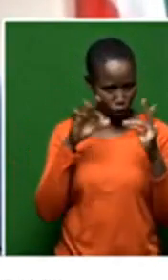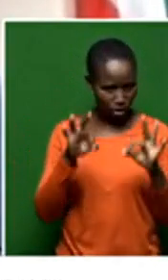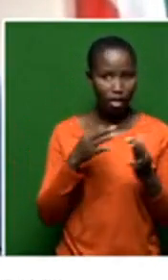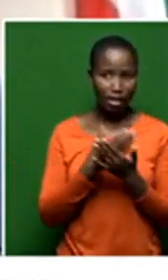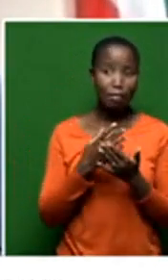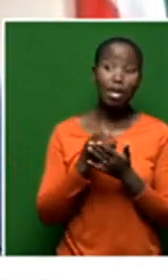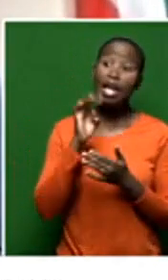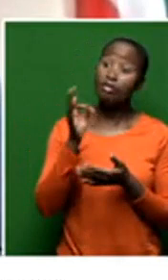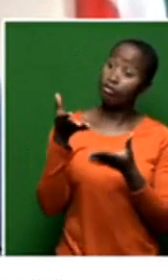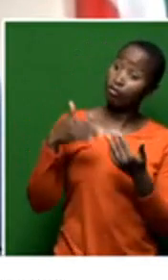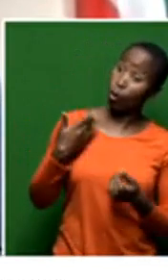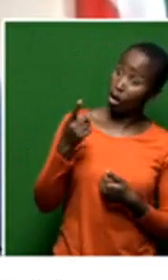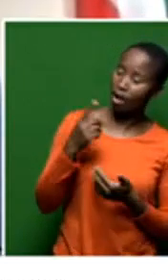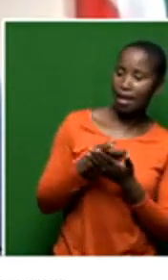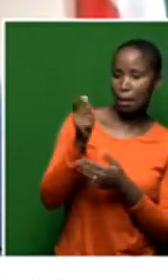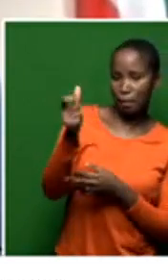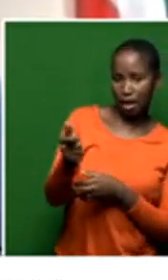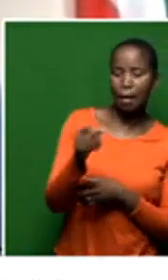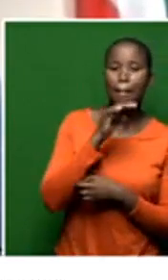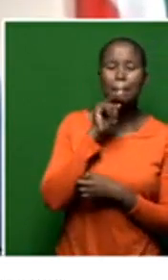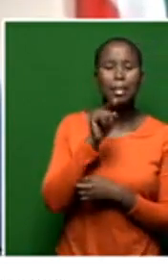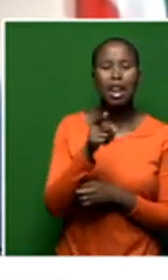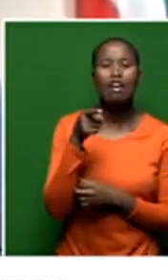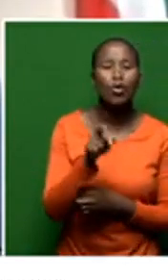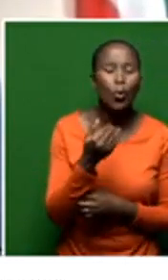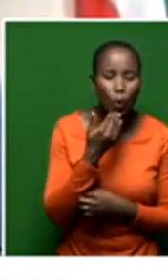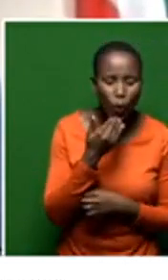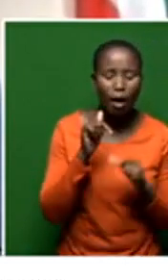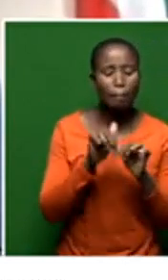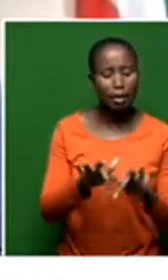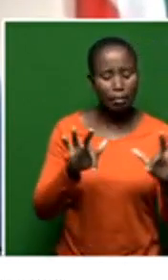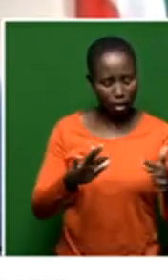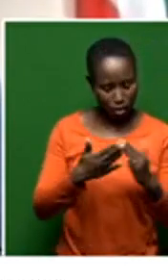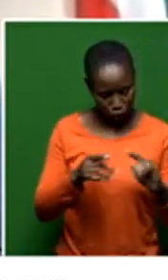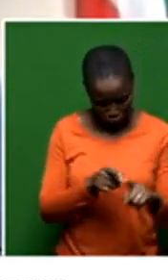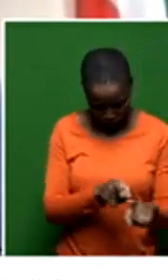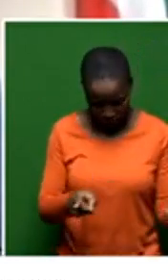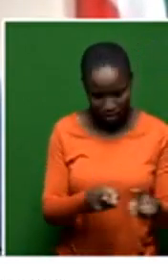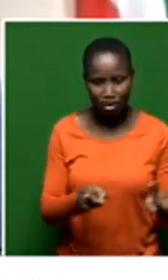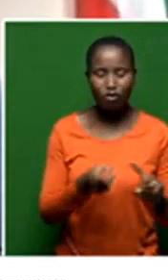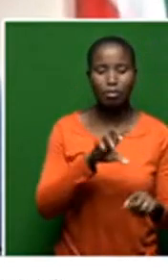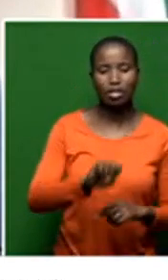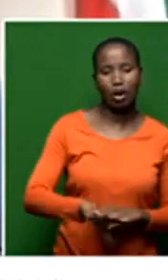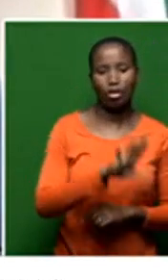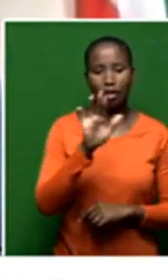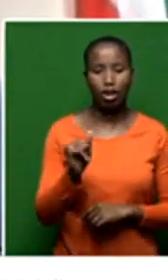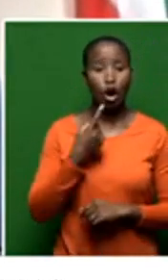for it. This spectrum belongs to the people of South Africa. So as ICASA, we are just,